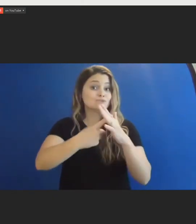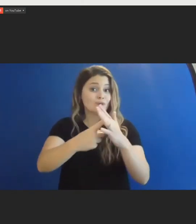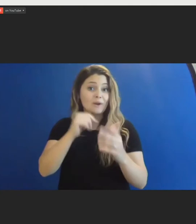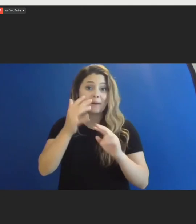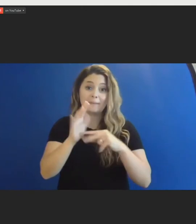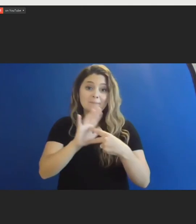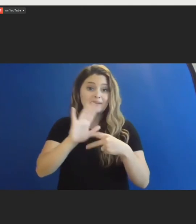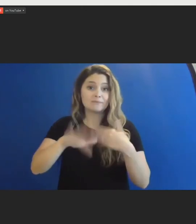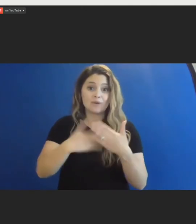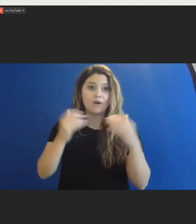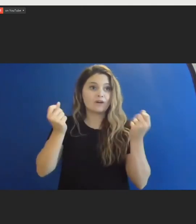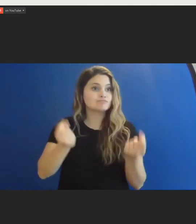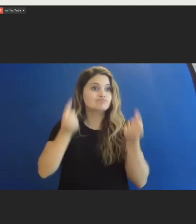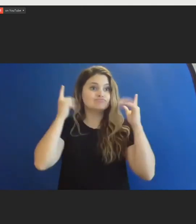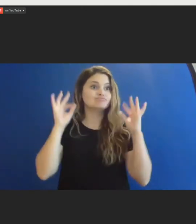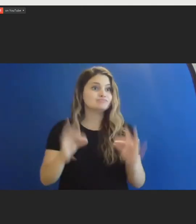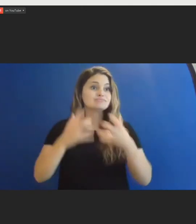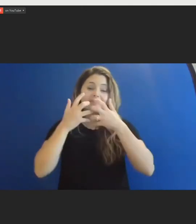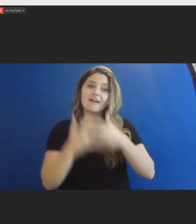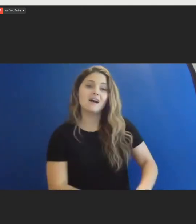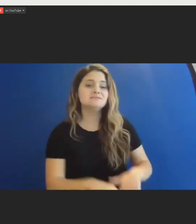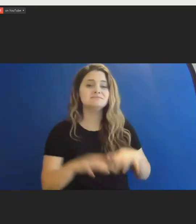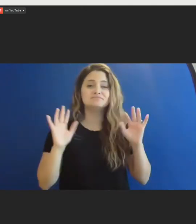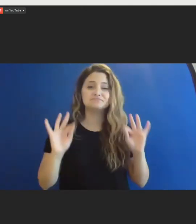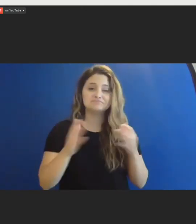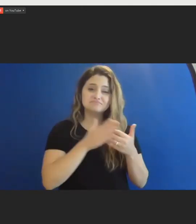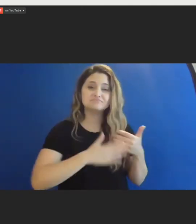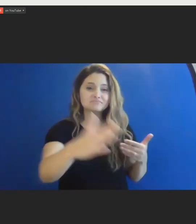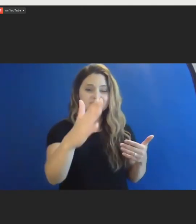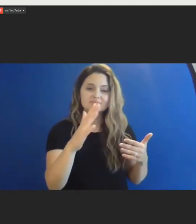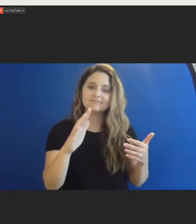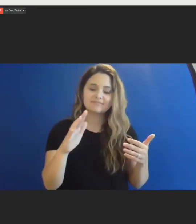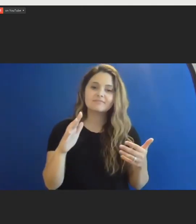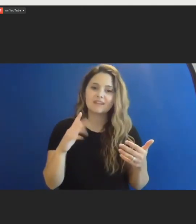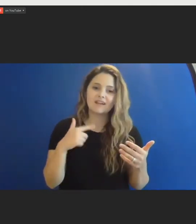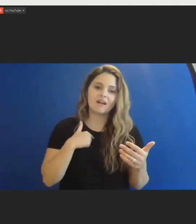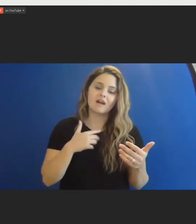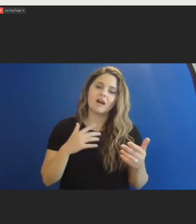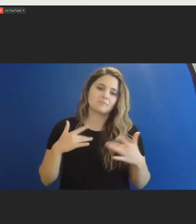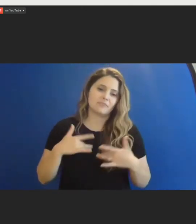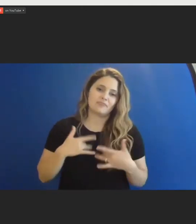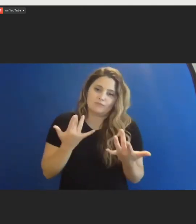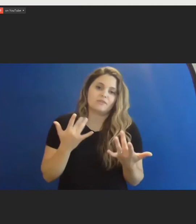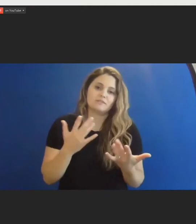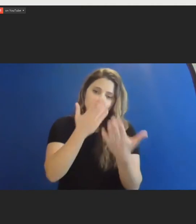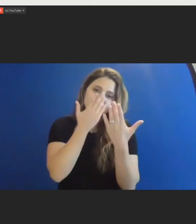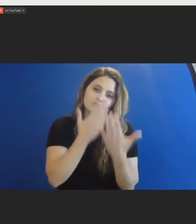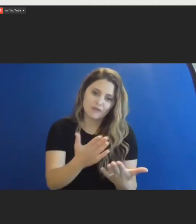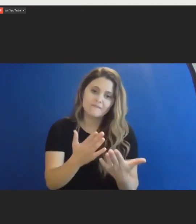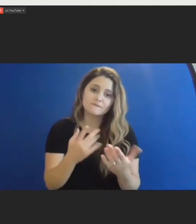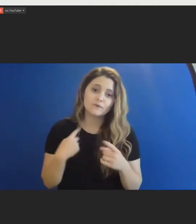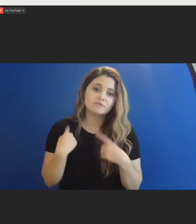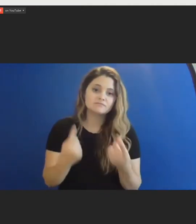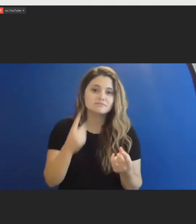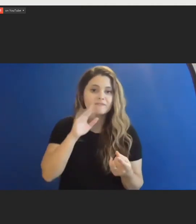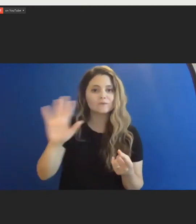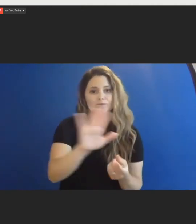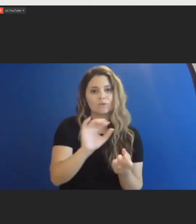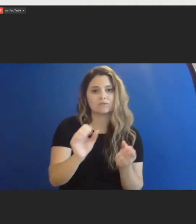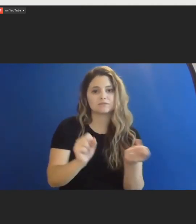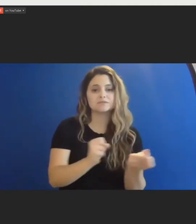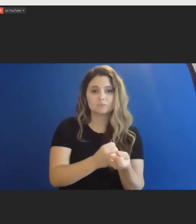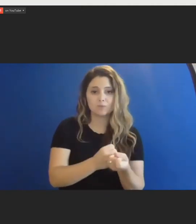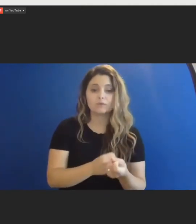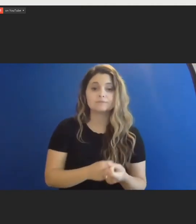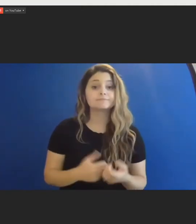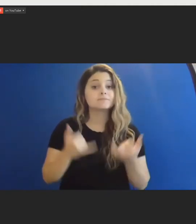we've all got it figured out. We are off to a great start, and I just couldn't be more grateful for your support. At